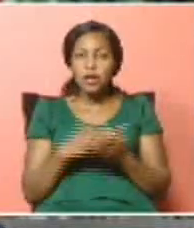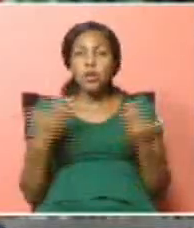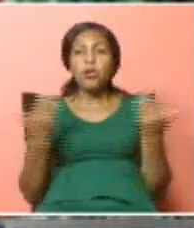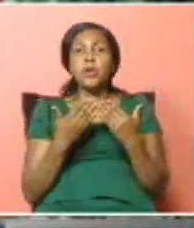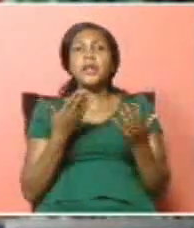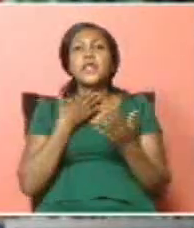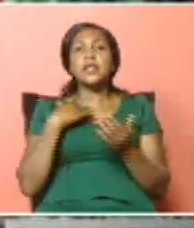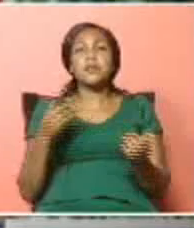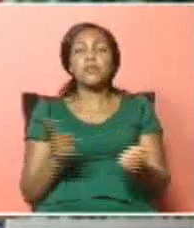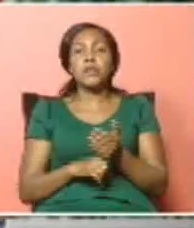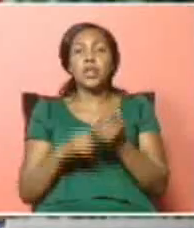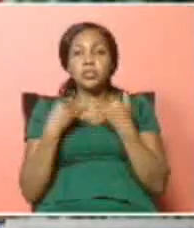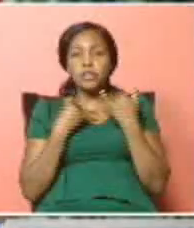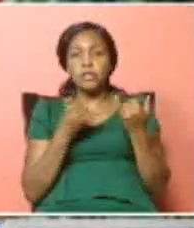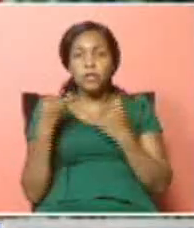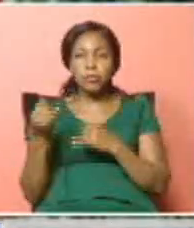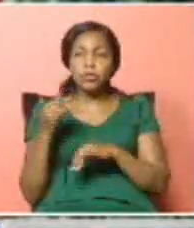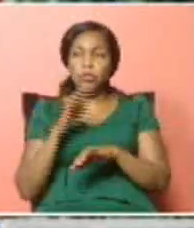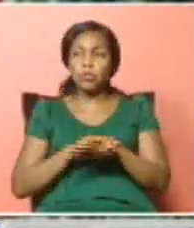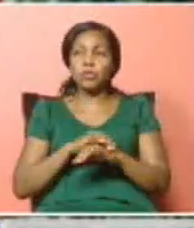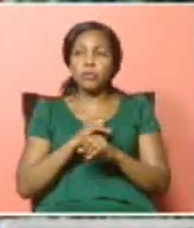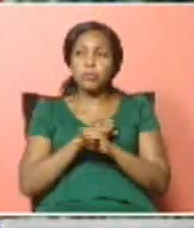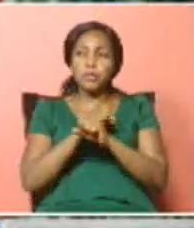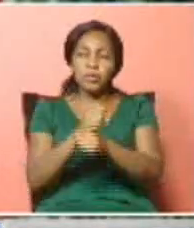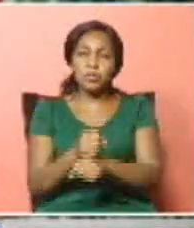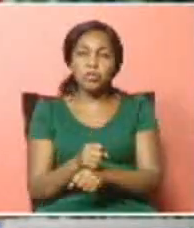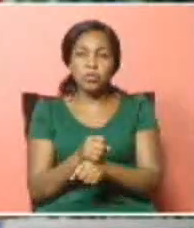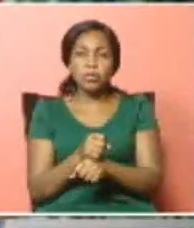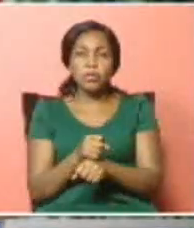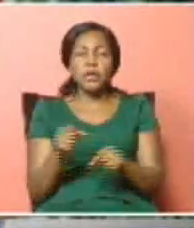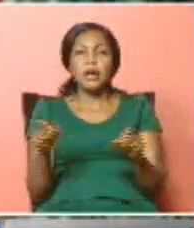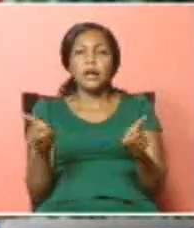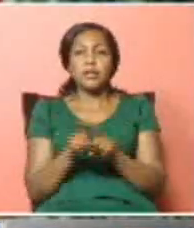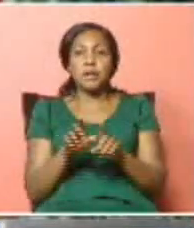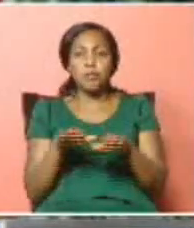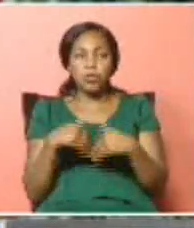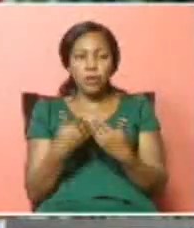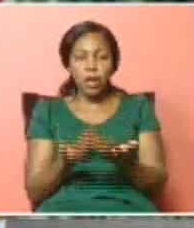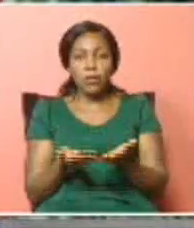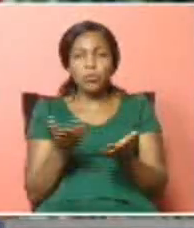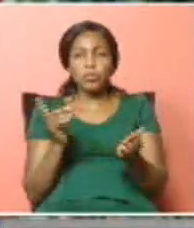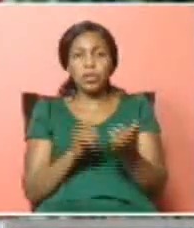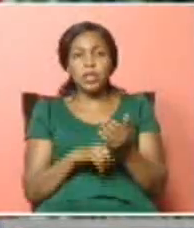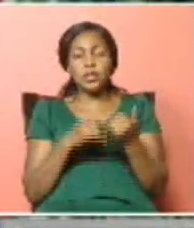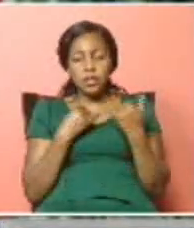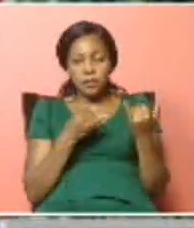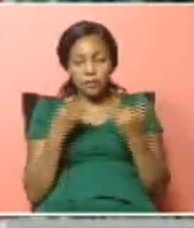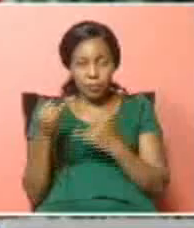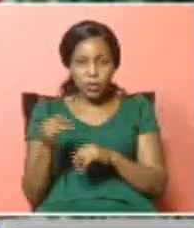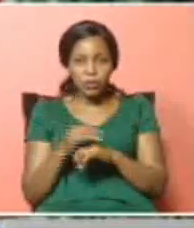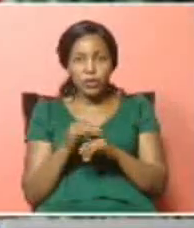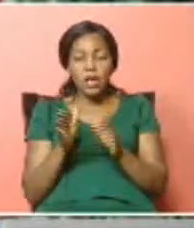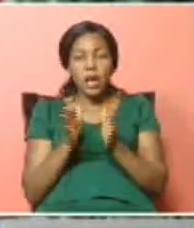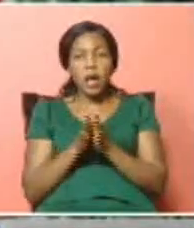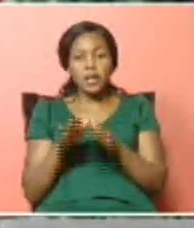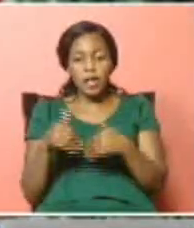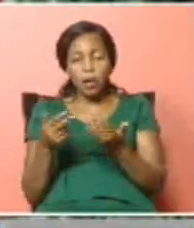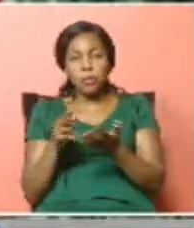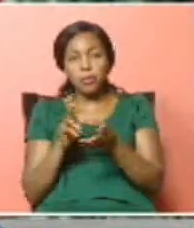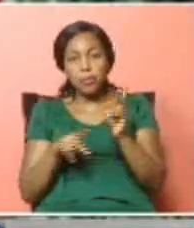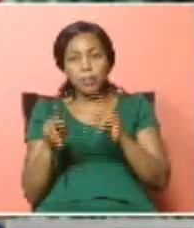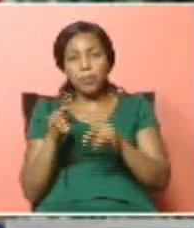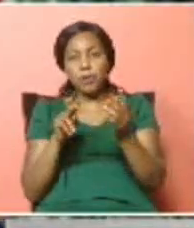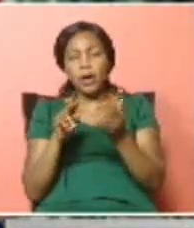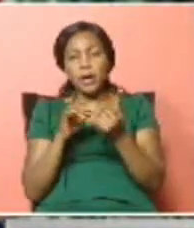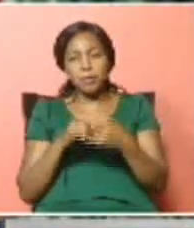information about prevention, where do they get it, yes, how to get it, and the frequency. When we